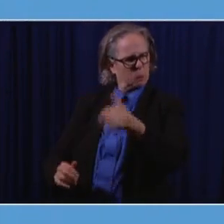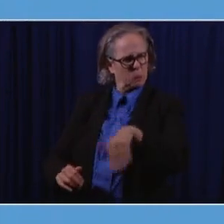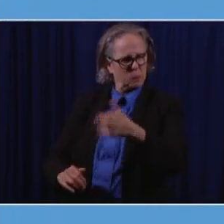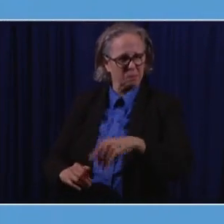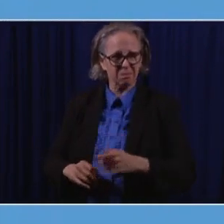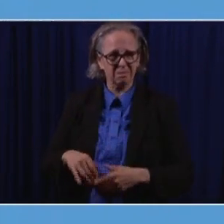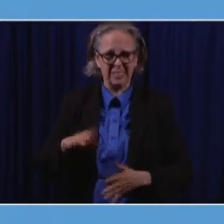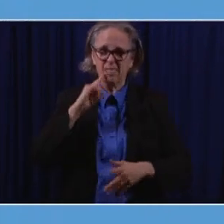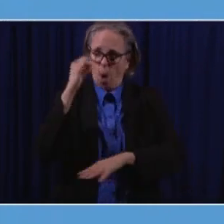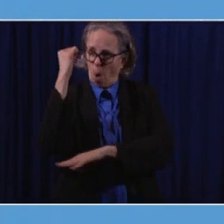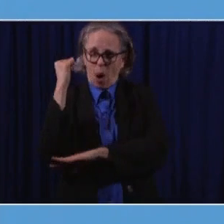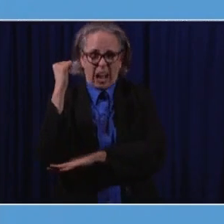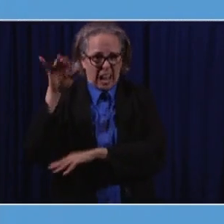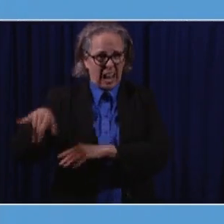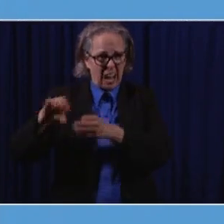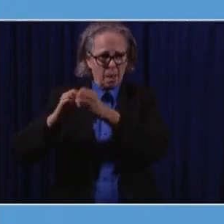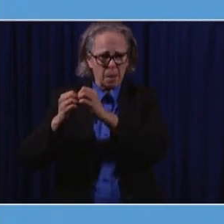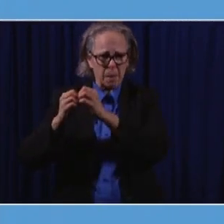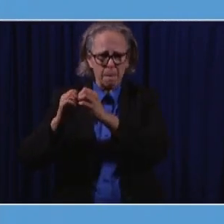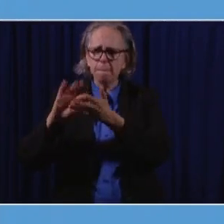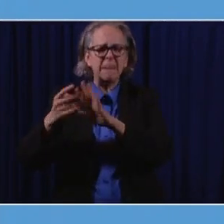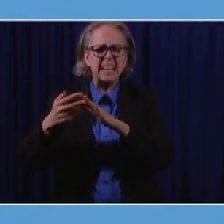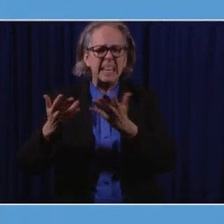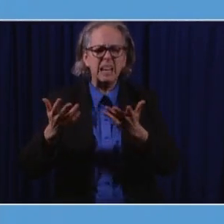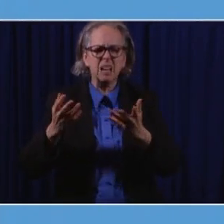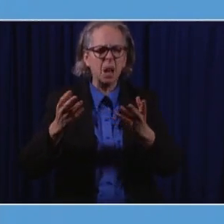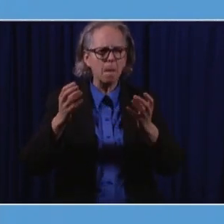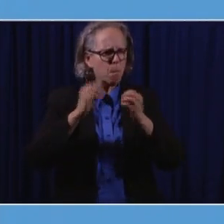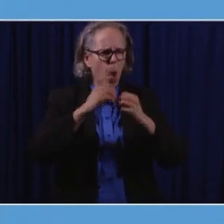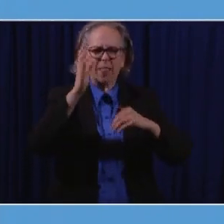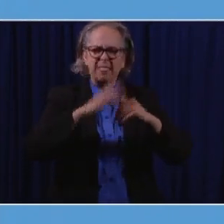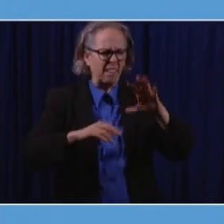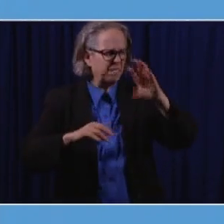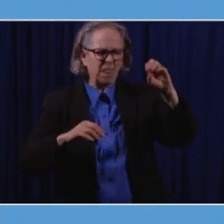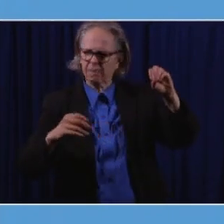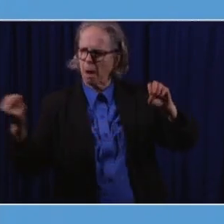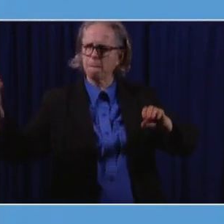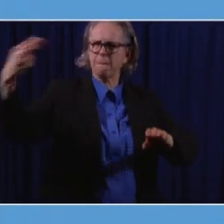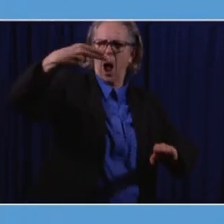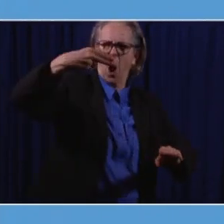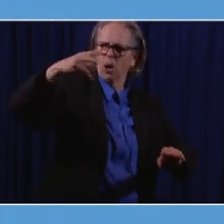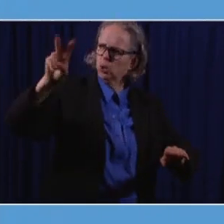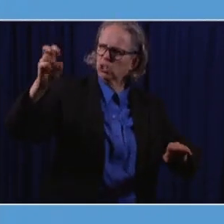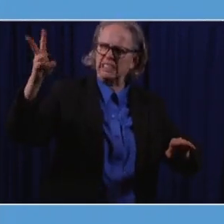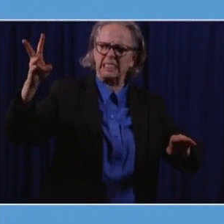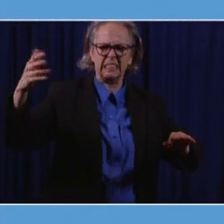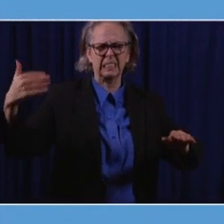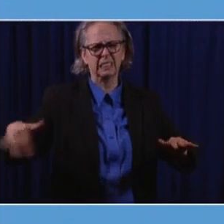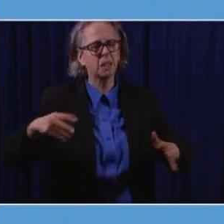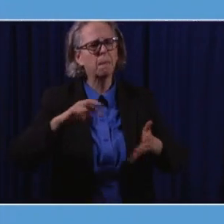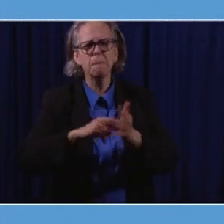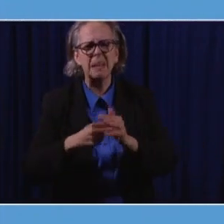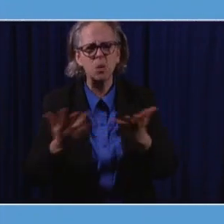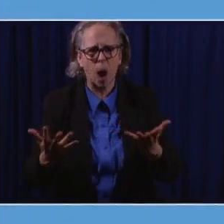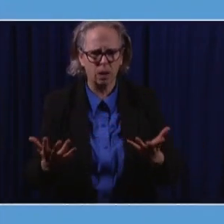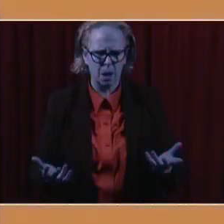in July. In addition to that, we now have more people who have COVID who are in our hospitals, in